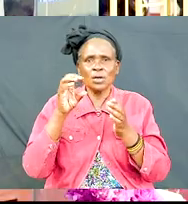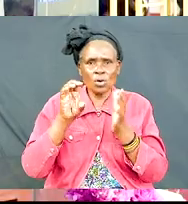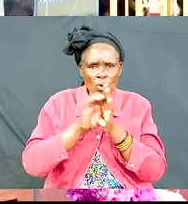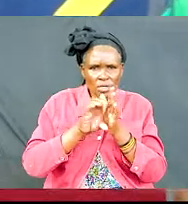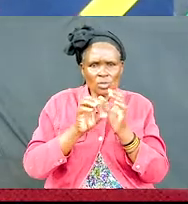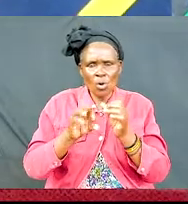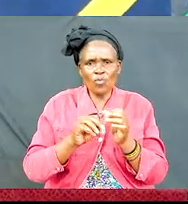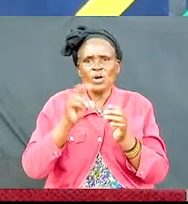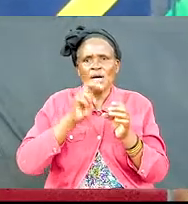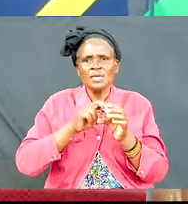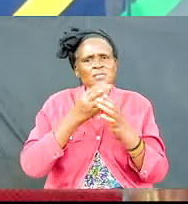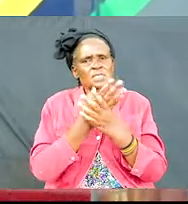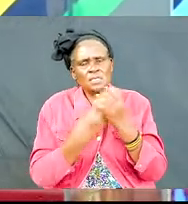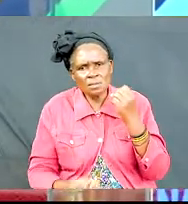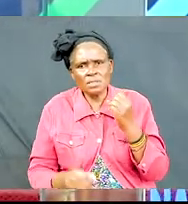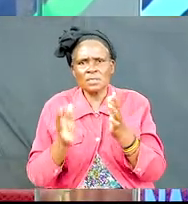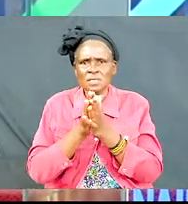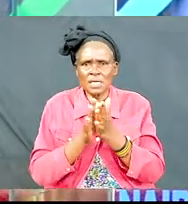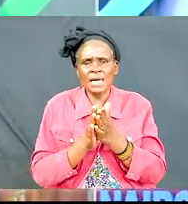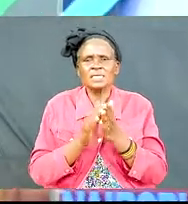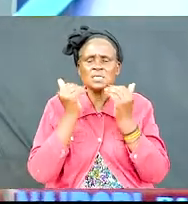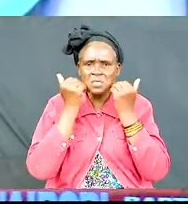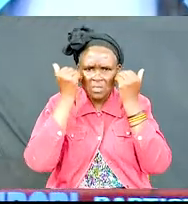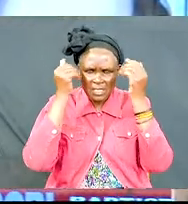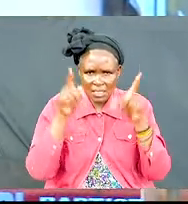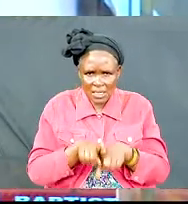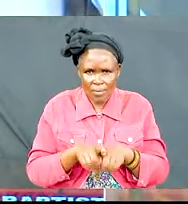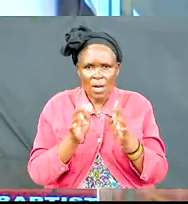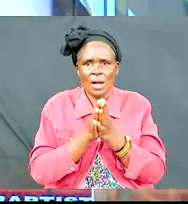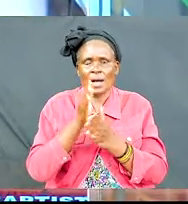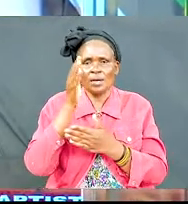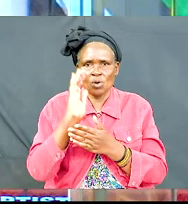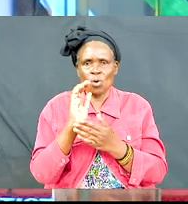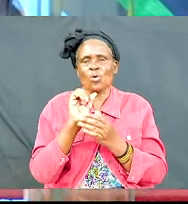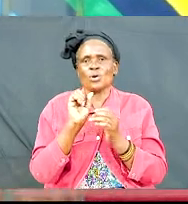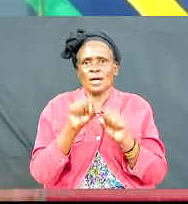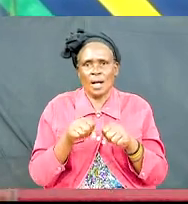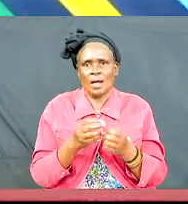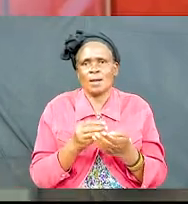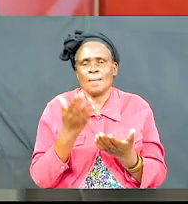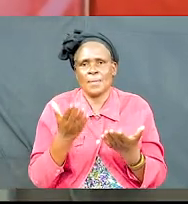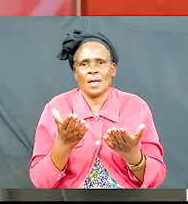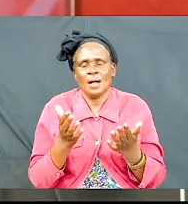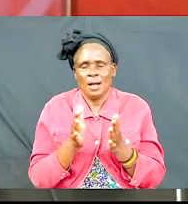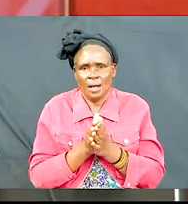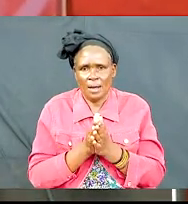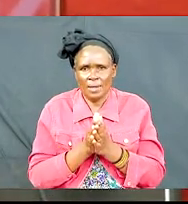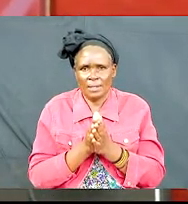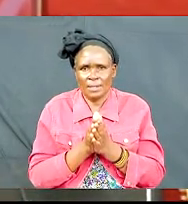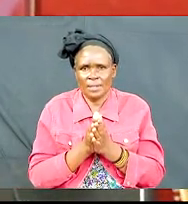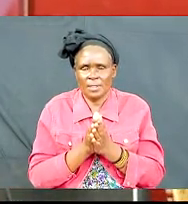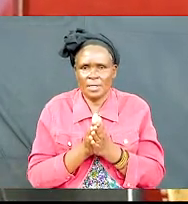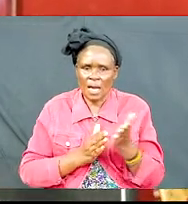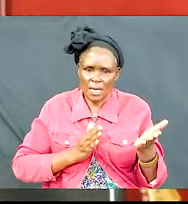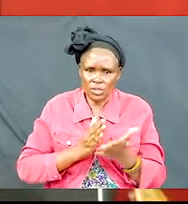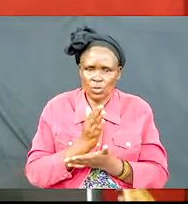discouragement. It was in the context of distress. And God comes there and assures